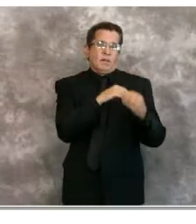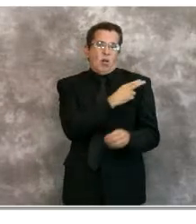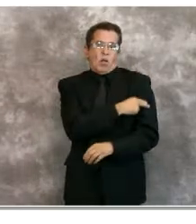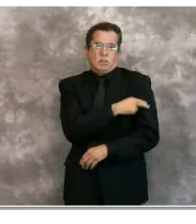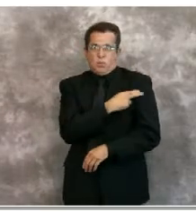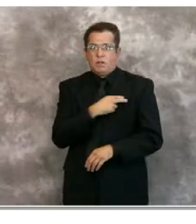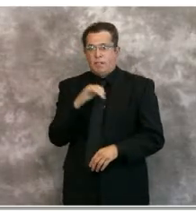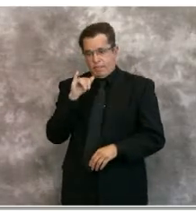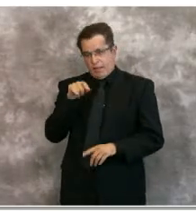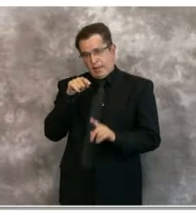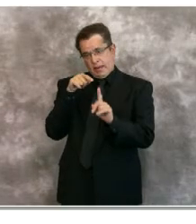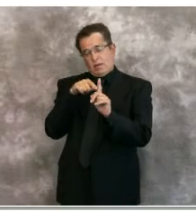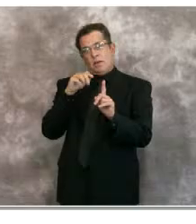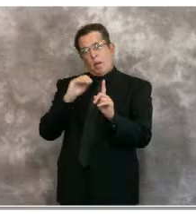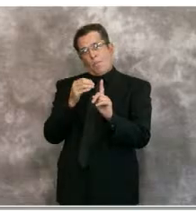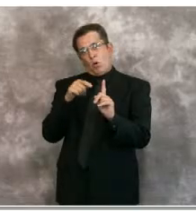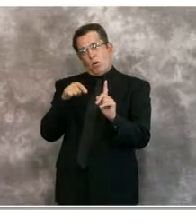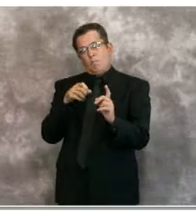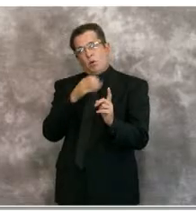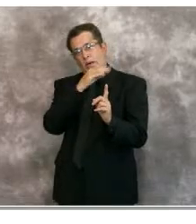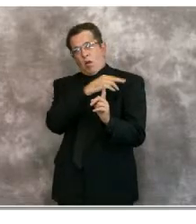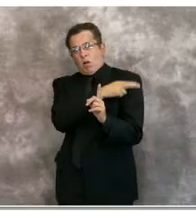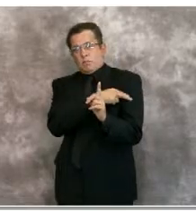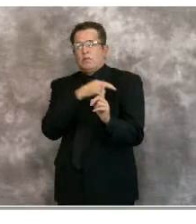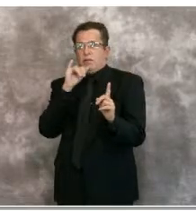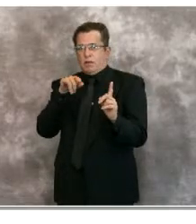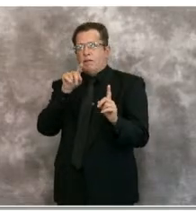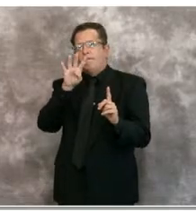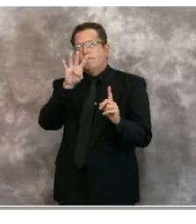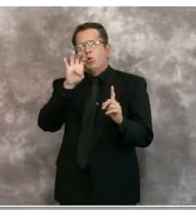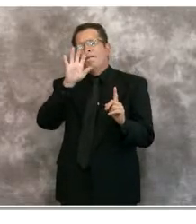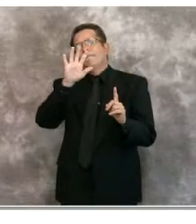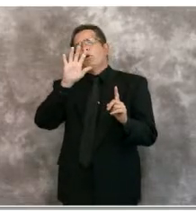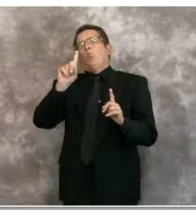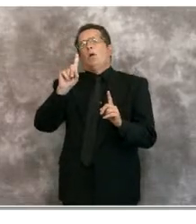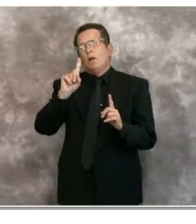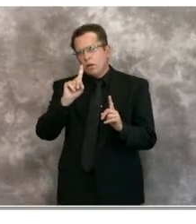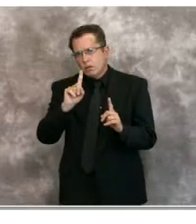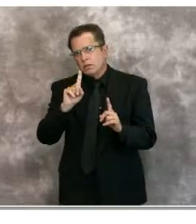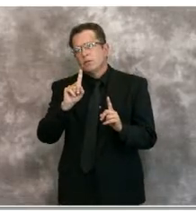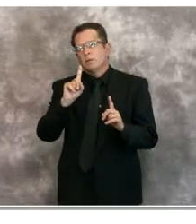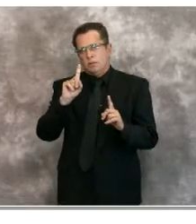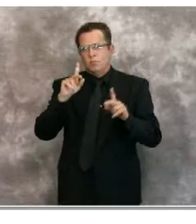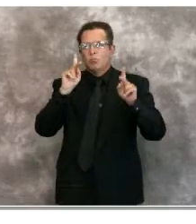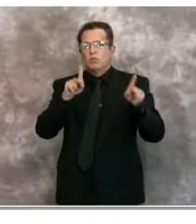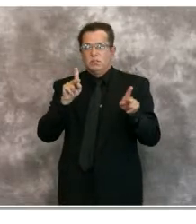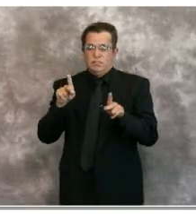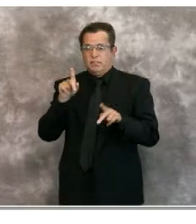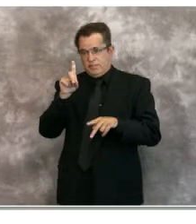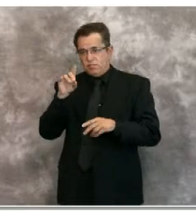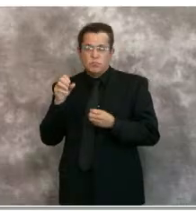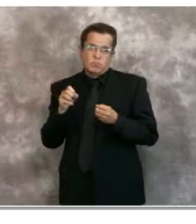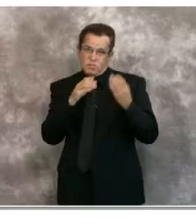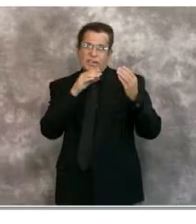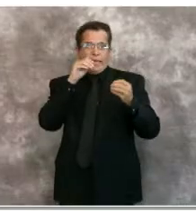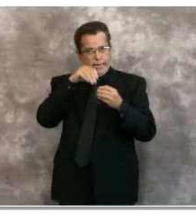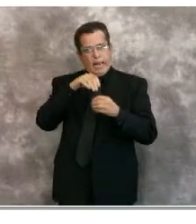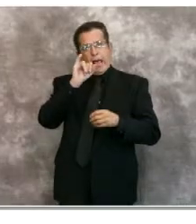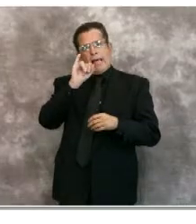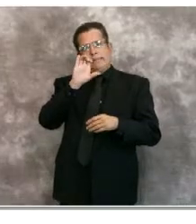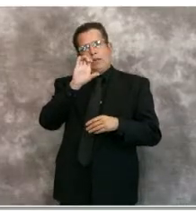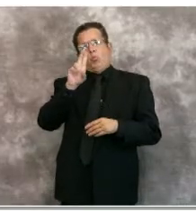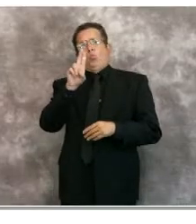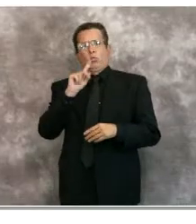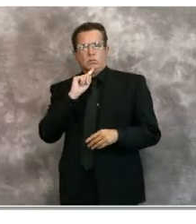the number hospitalized, that includes 451 individuals that have been admitted to the